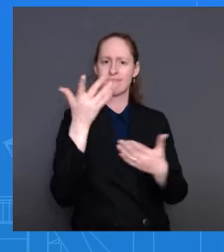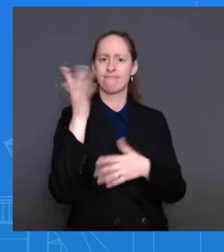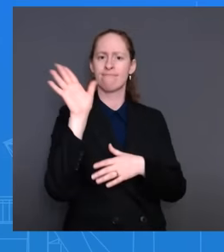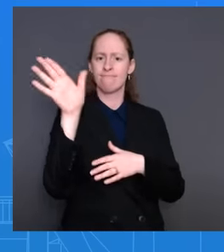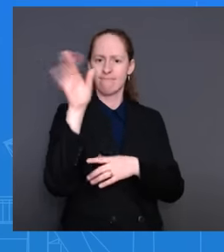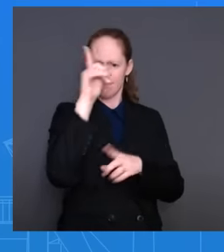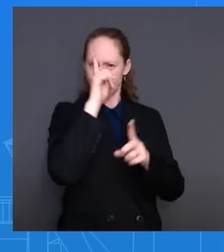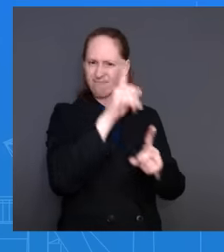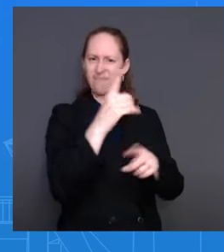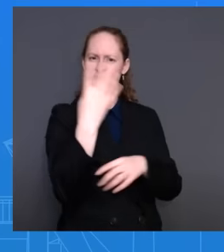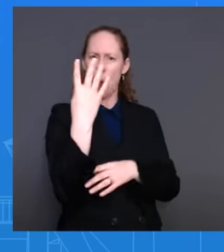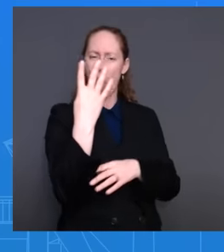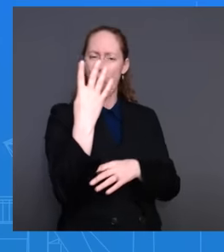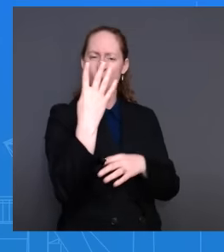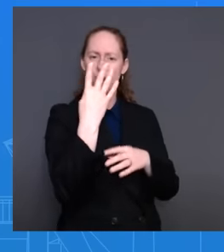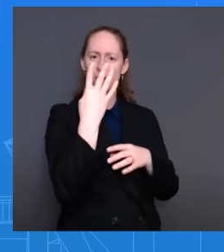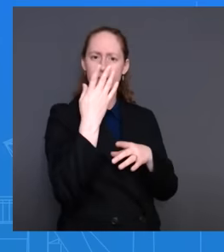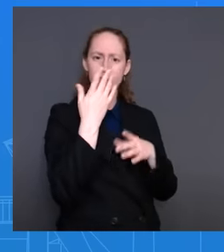to a place